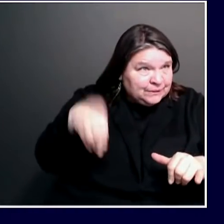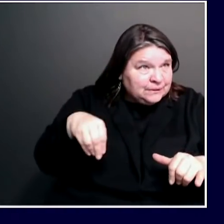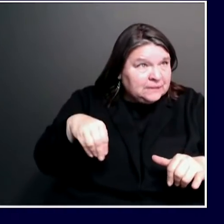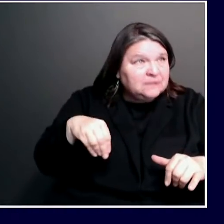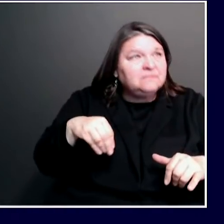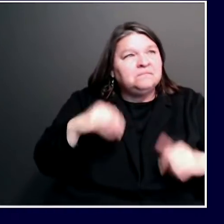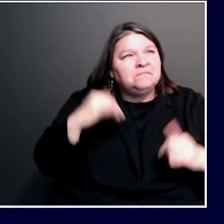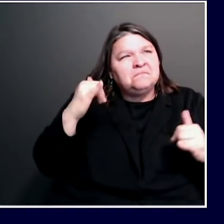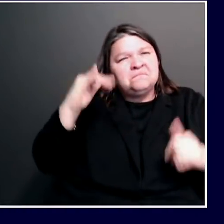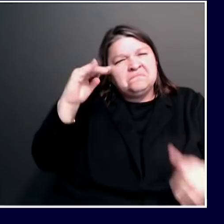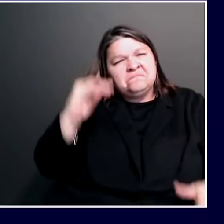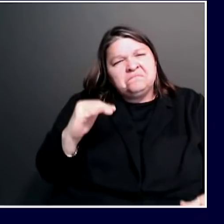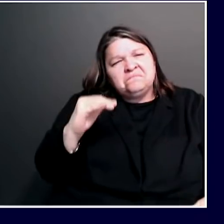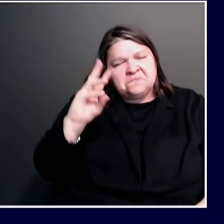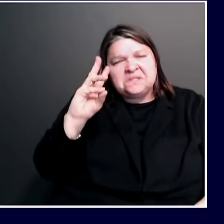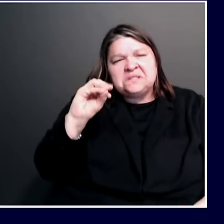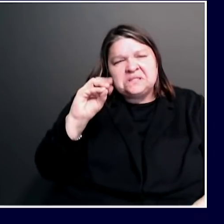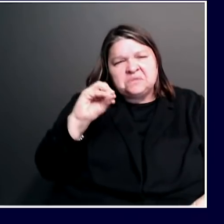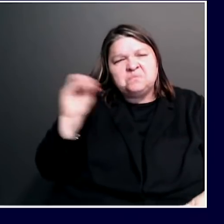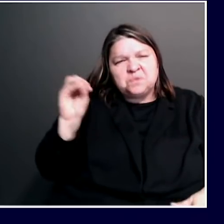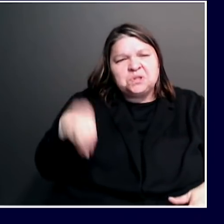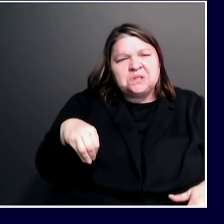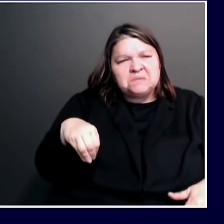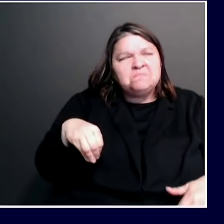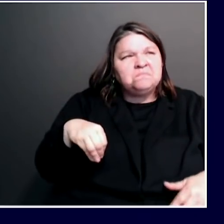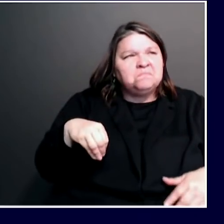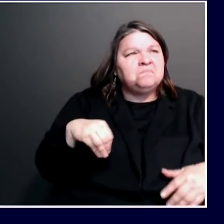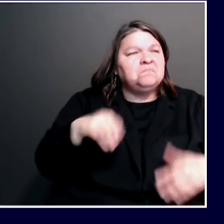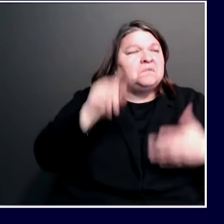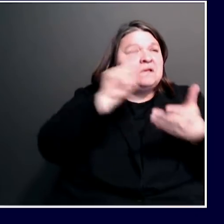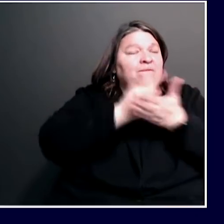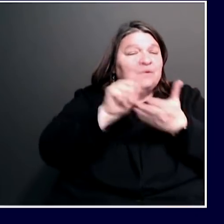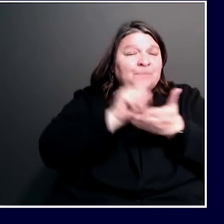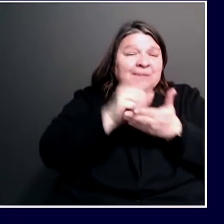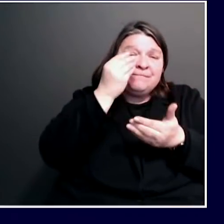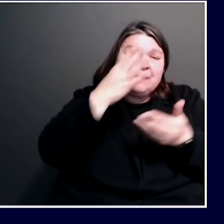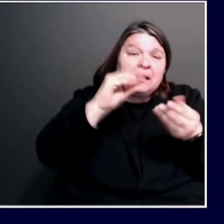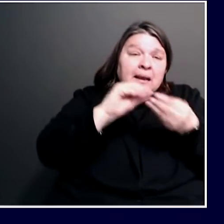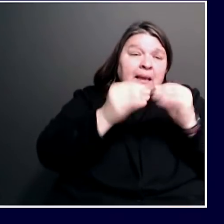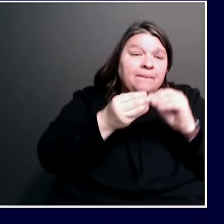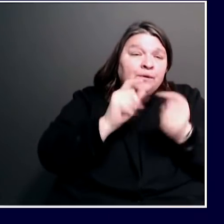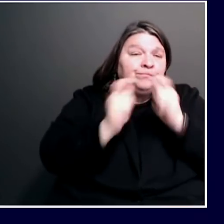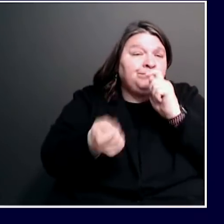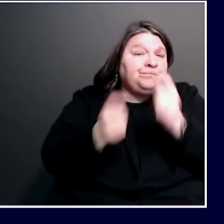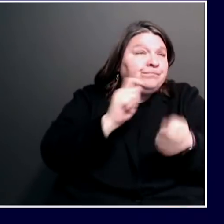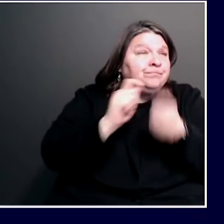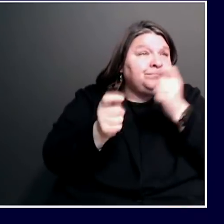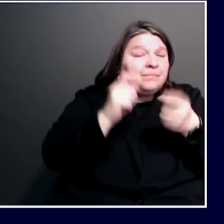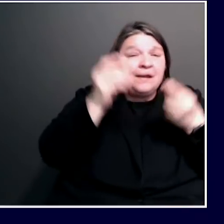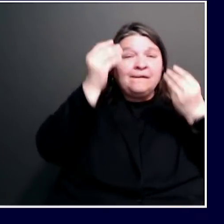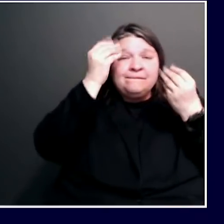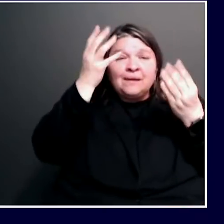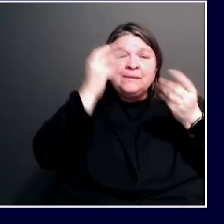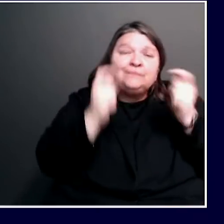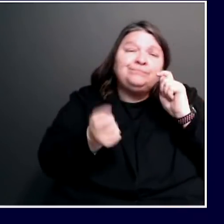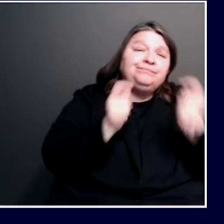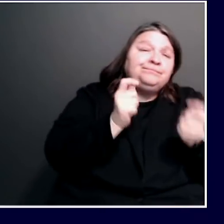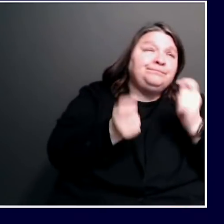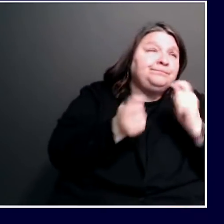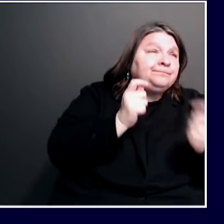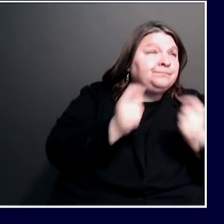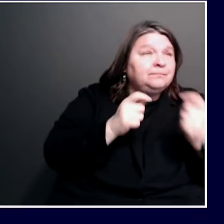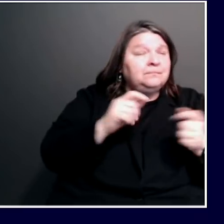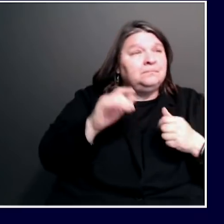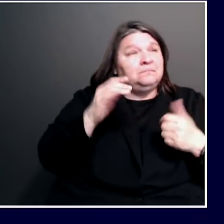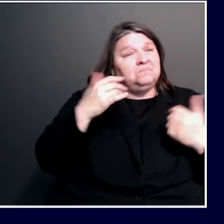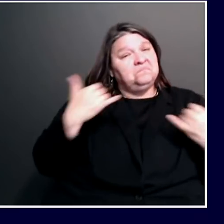60% now. It does change week to week as new data come in, but it's on the order of about 60% of people right now who